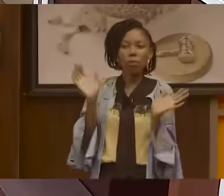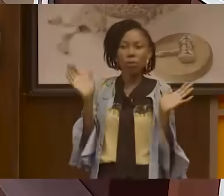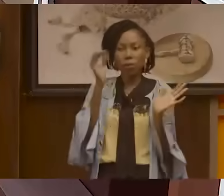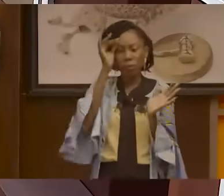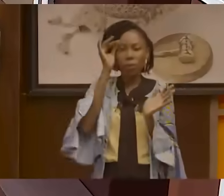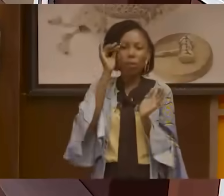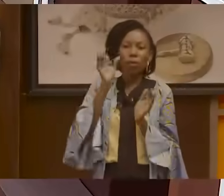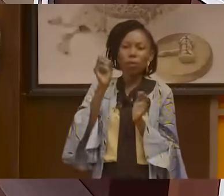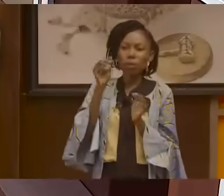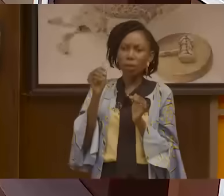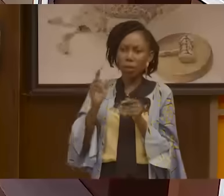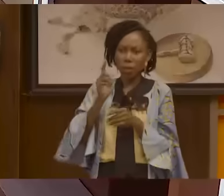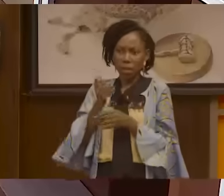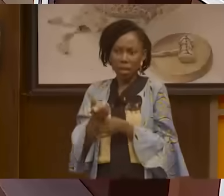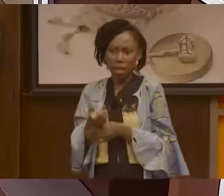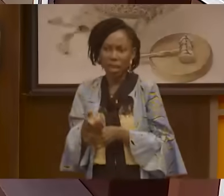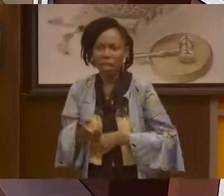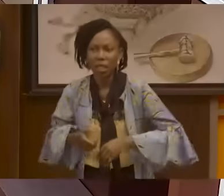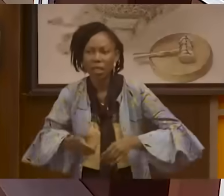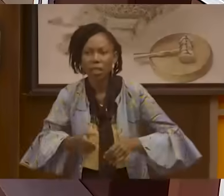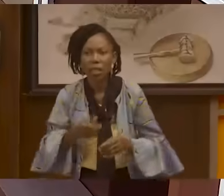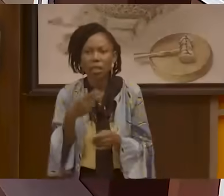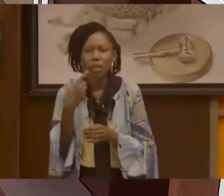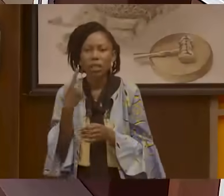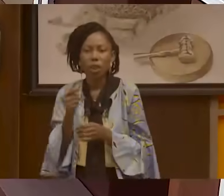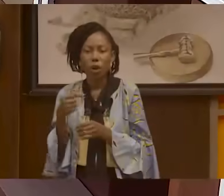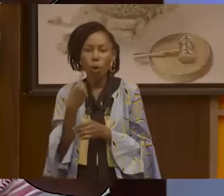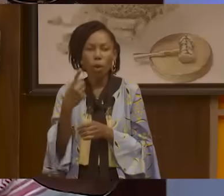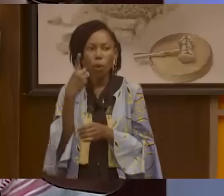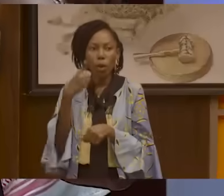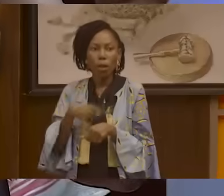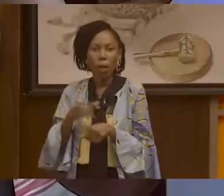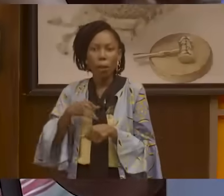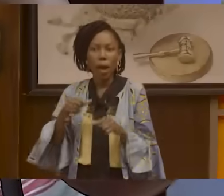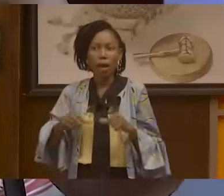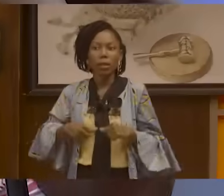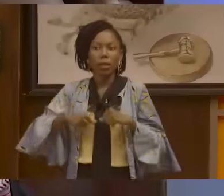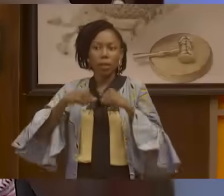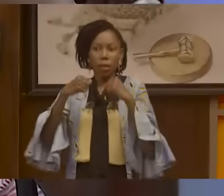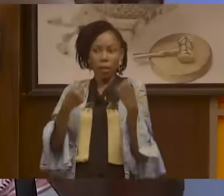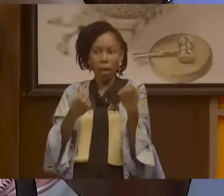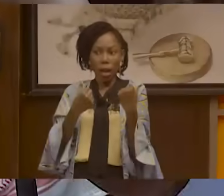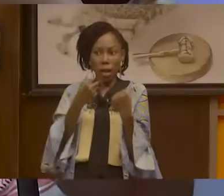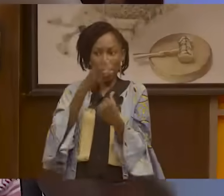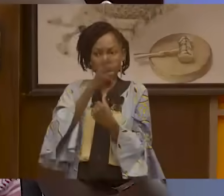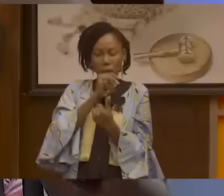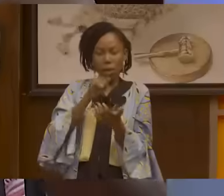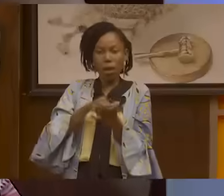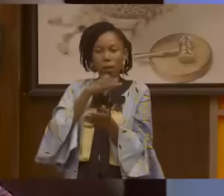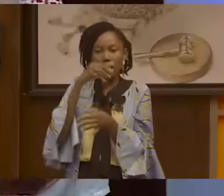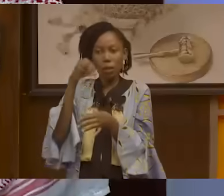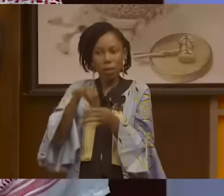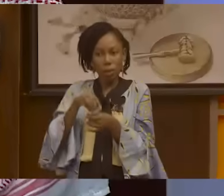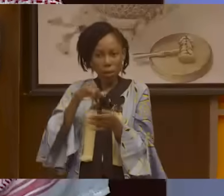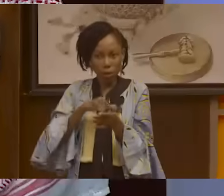So he was telling me, the reason why I denied him of him not seeing the kids was, I think, June.